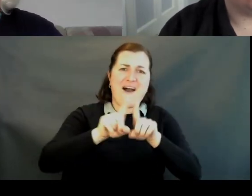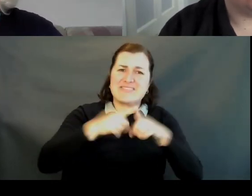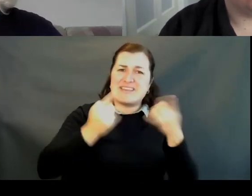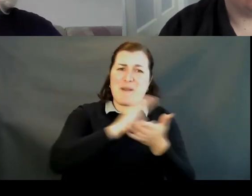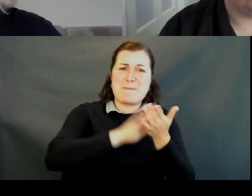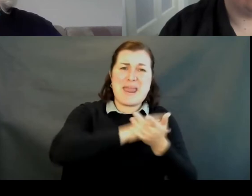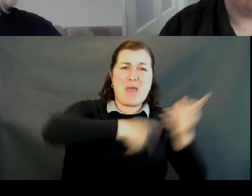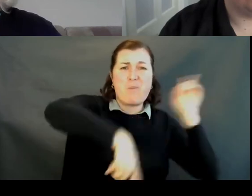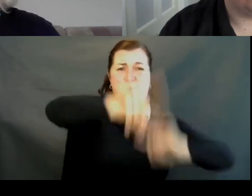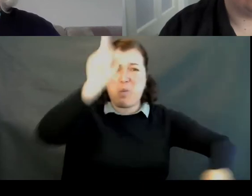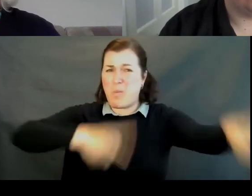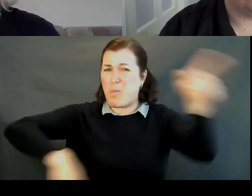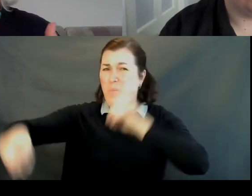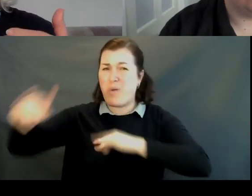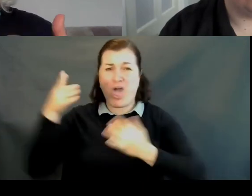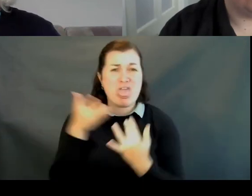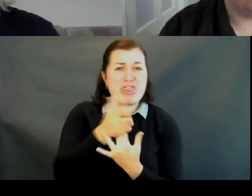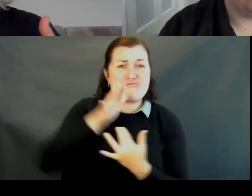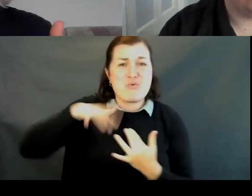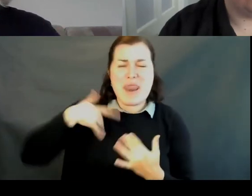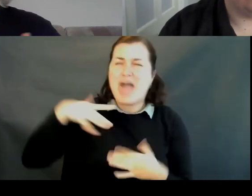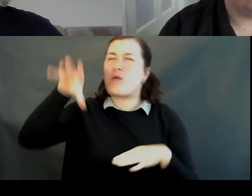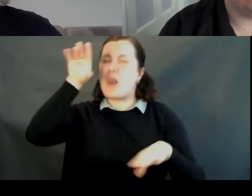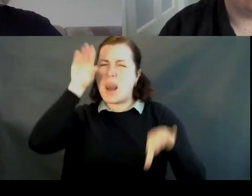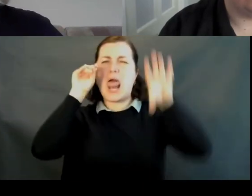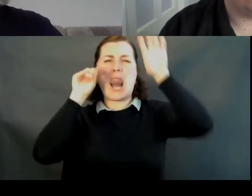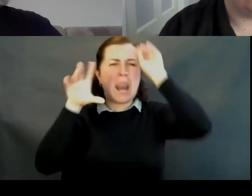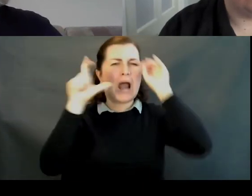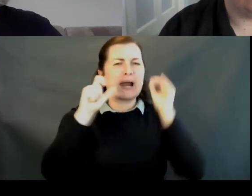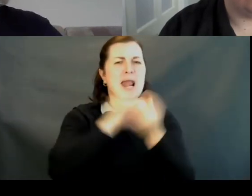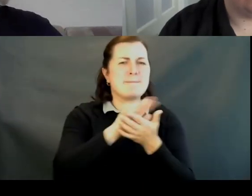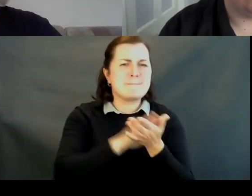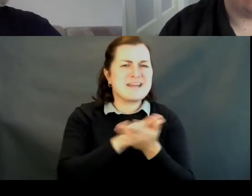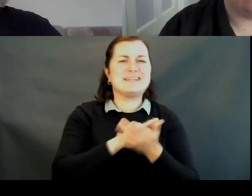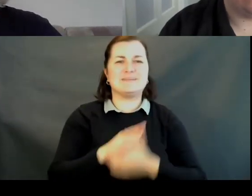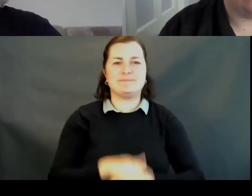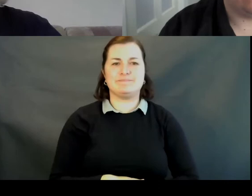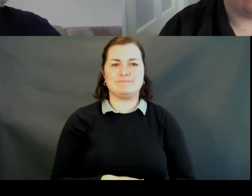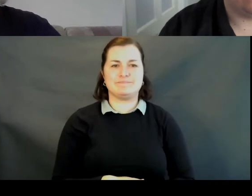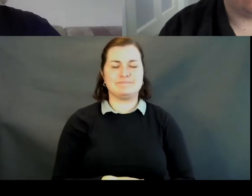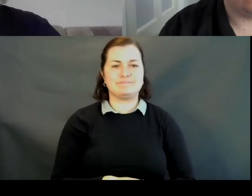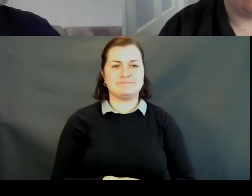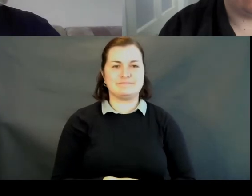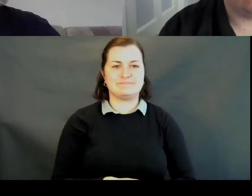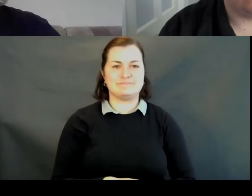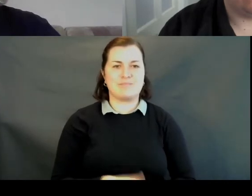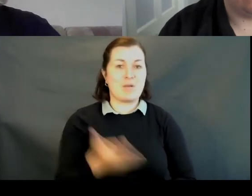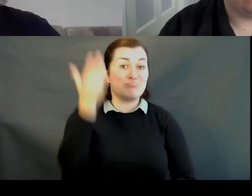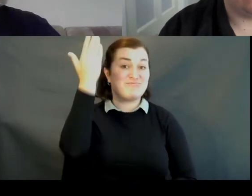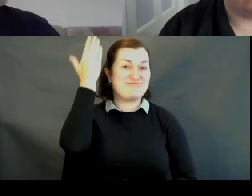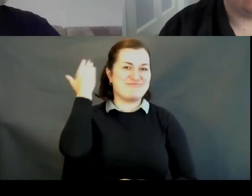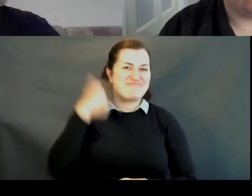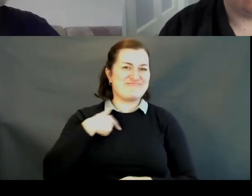learn those as we go along, as we go through our life. For my sins, I used to describe wicked.